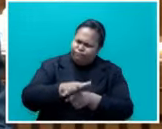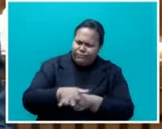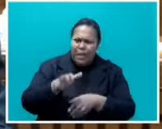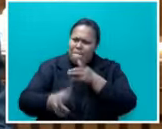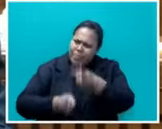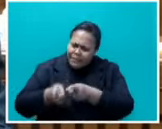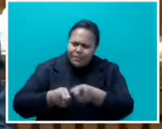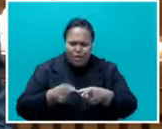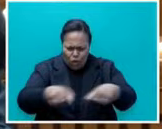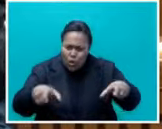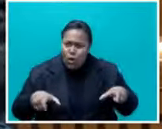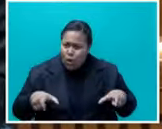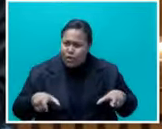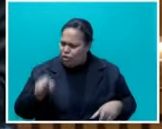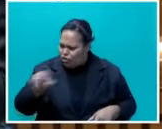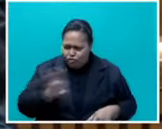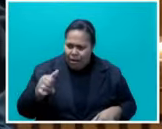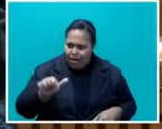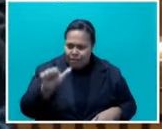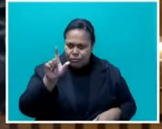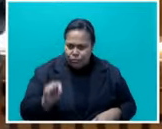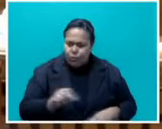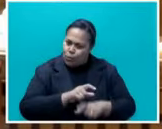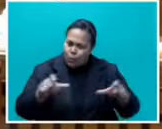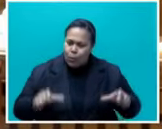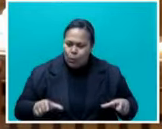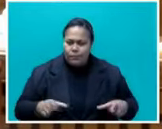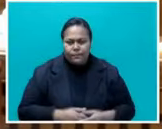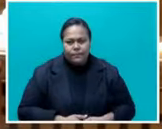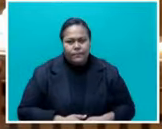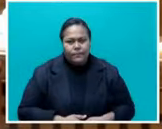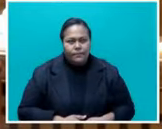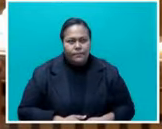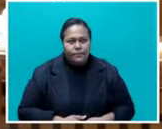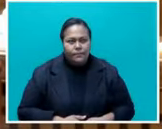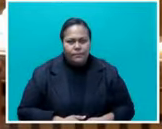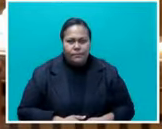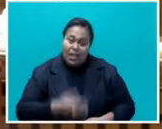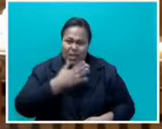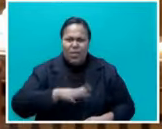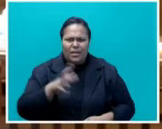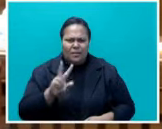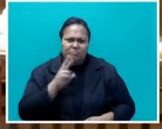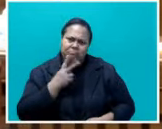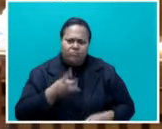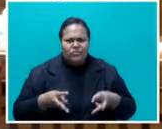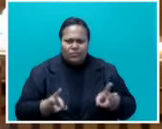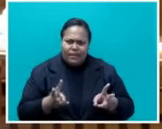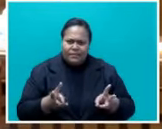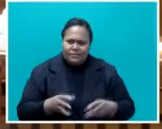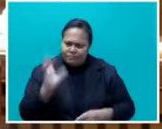a body that you're not allowed to do. And they are trying to do it in a backdoor kind of way.